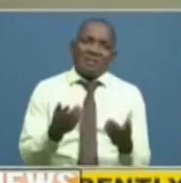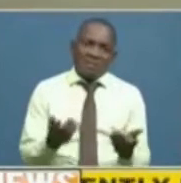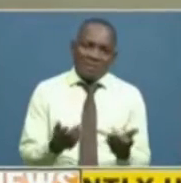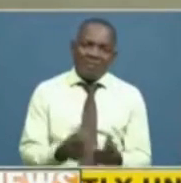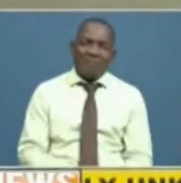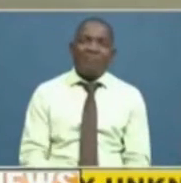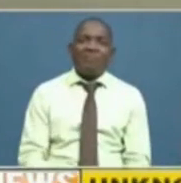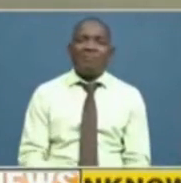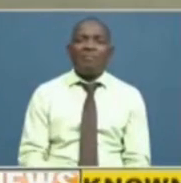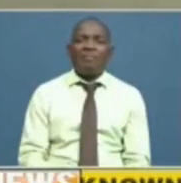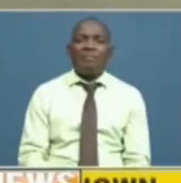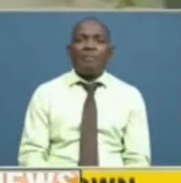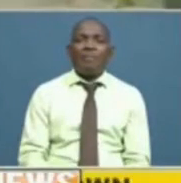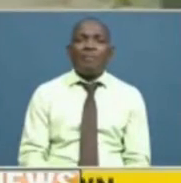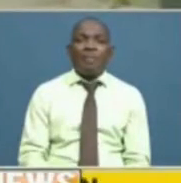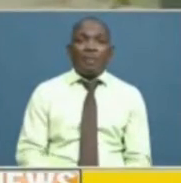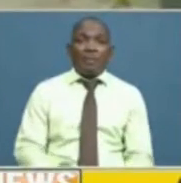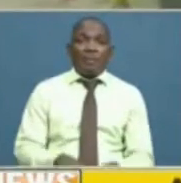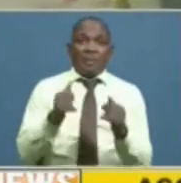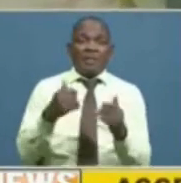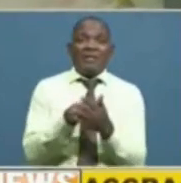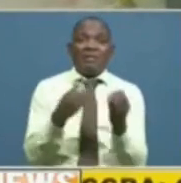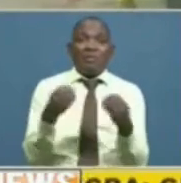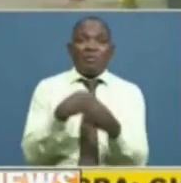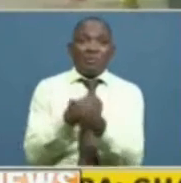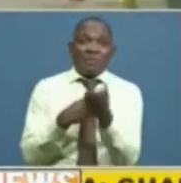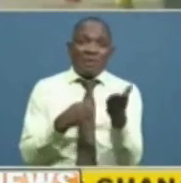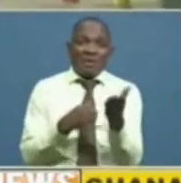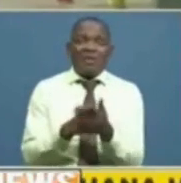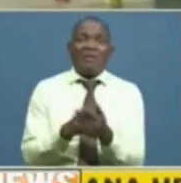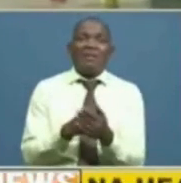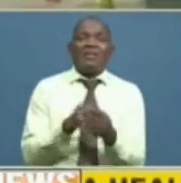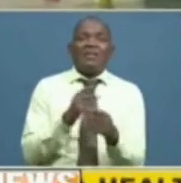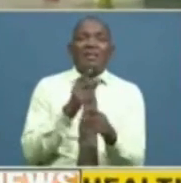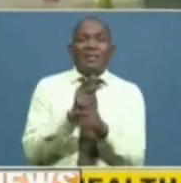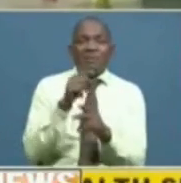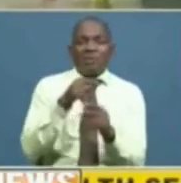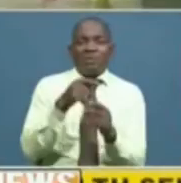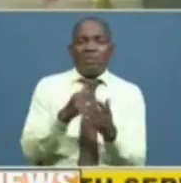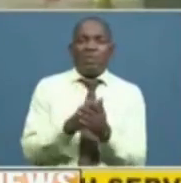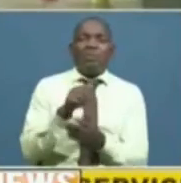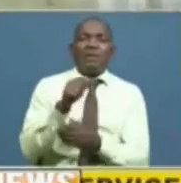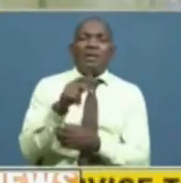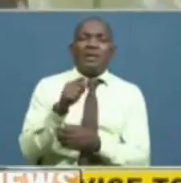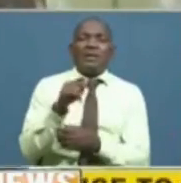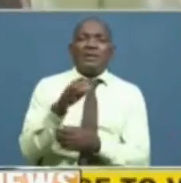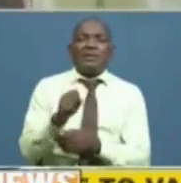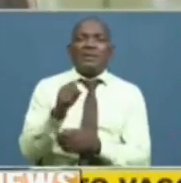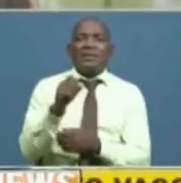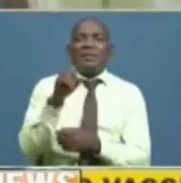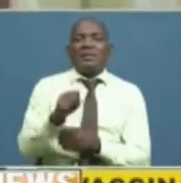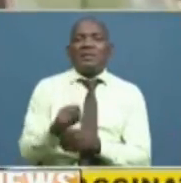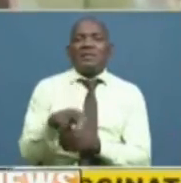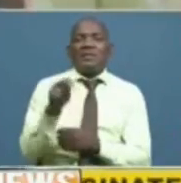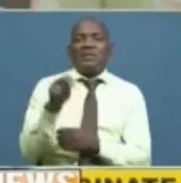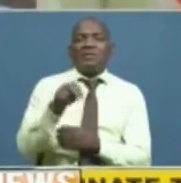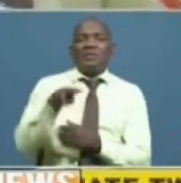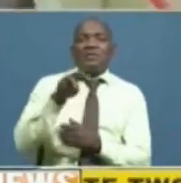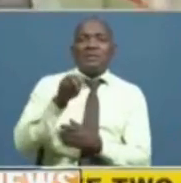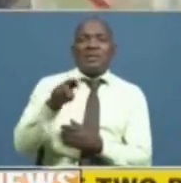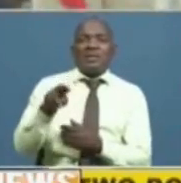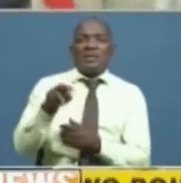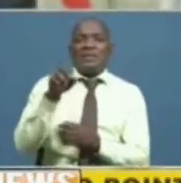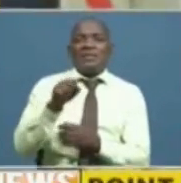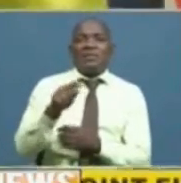services of the authority. The new office is to cater for clans in Akatsi South, Akatsi North, Central and South